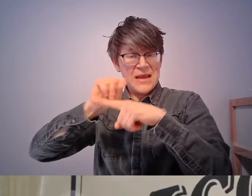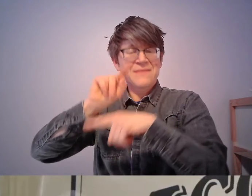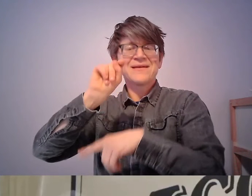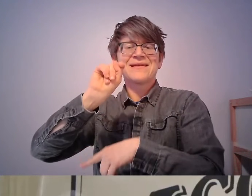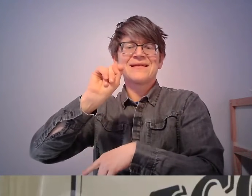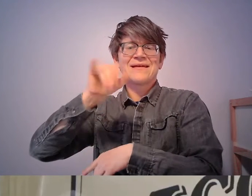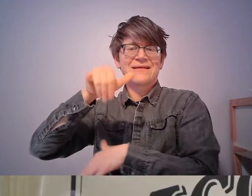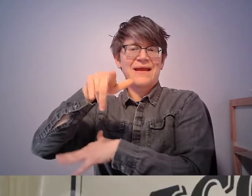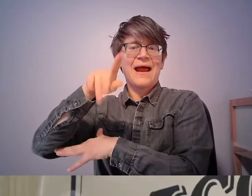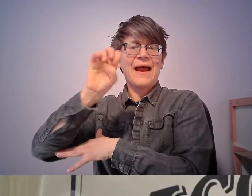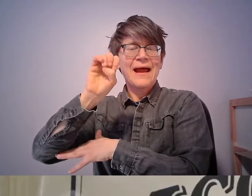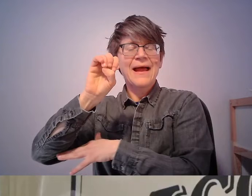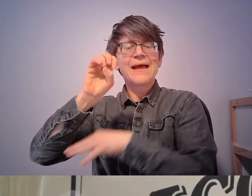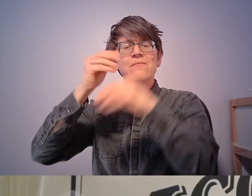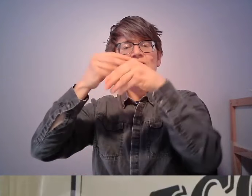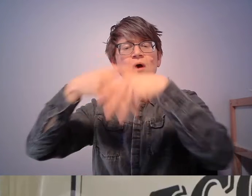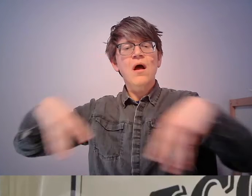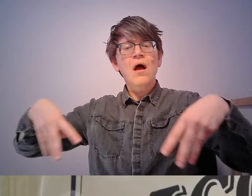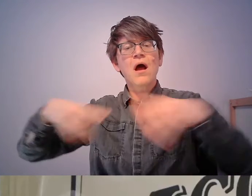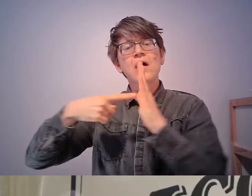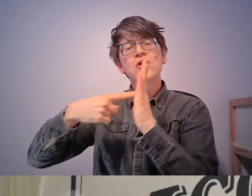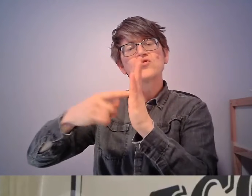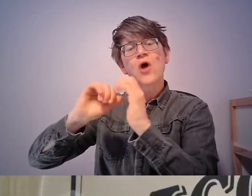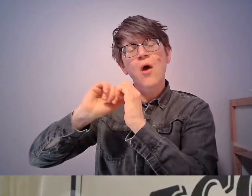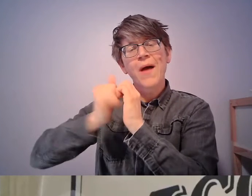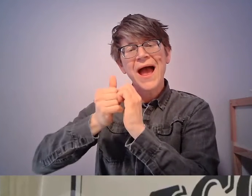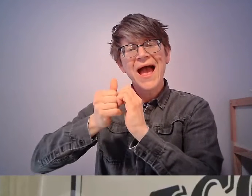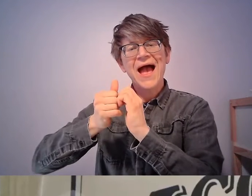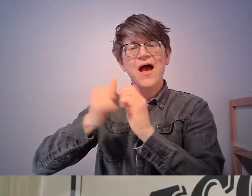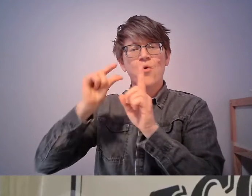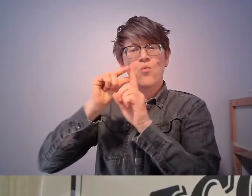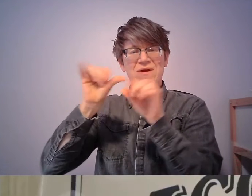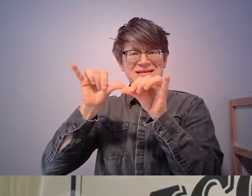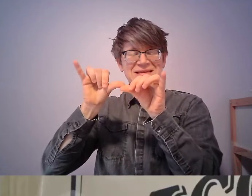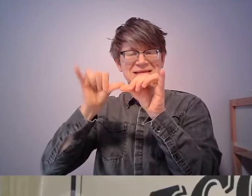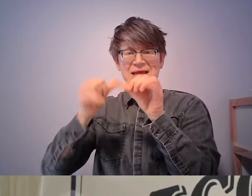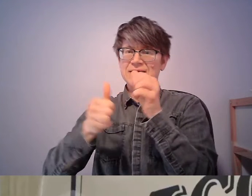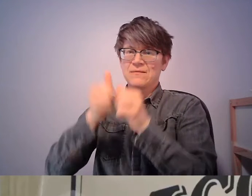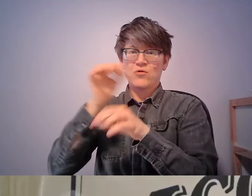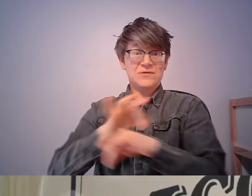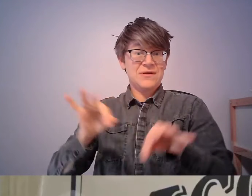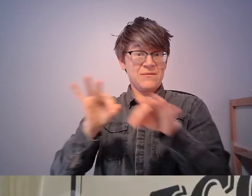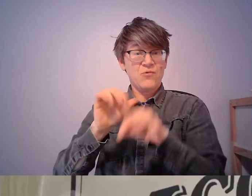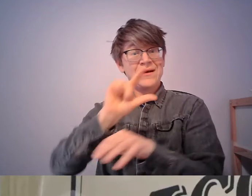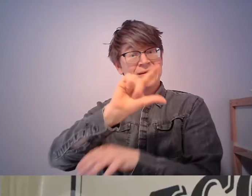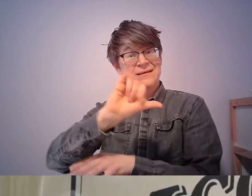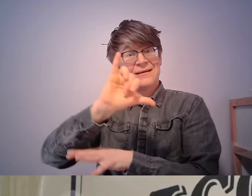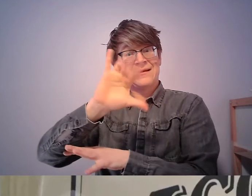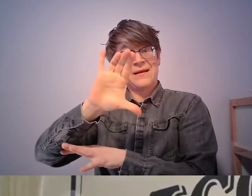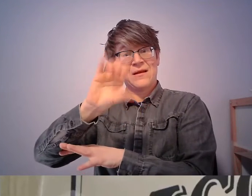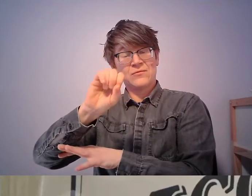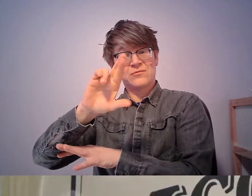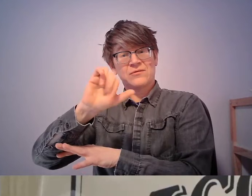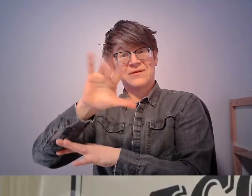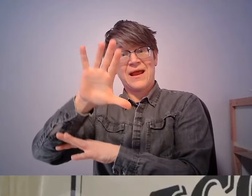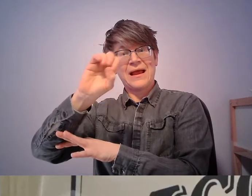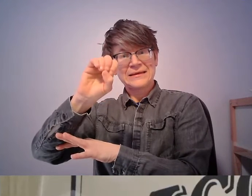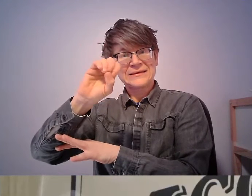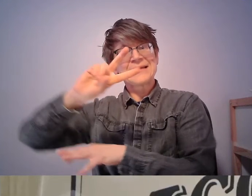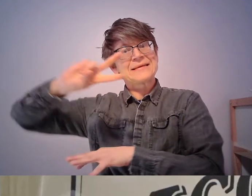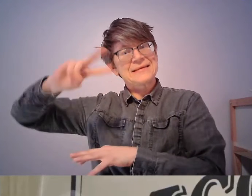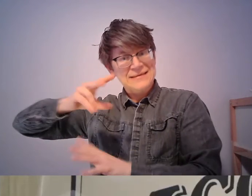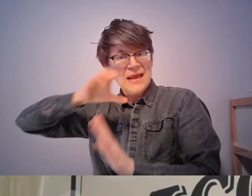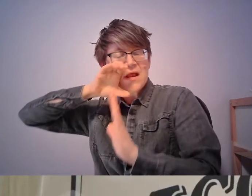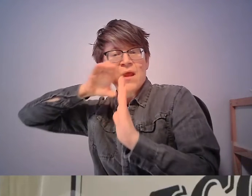is indicated by size order. The word licorice is the most important, then the image, then the other